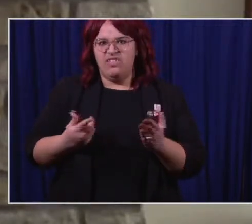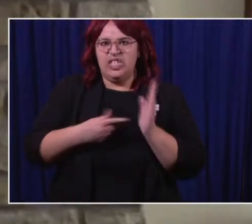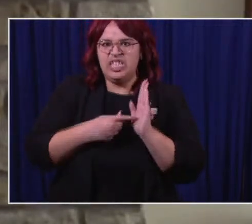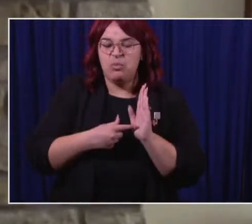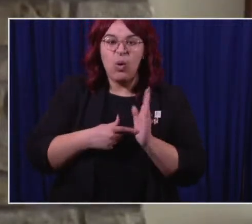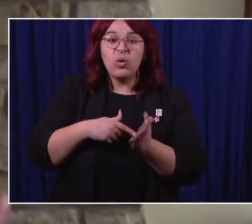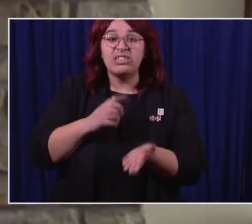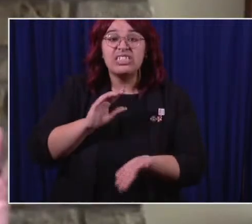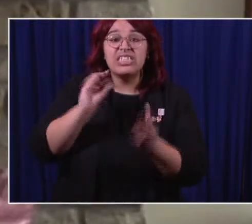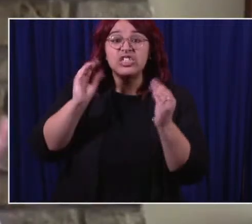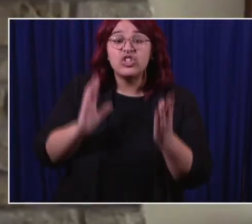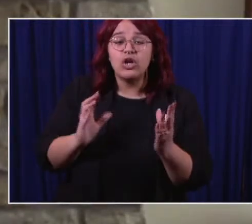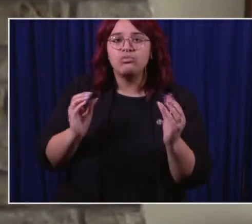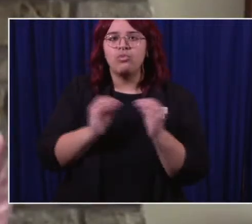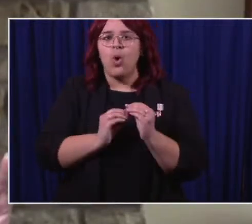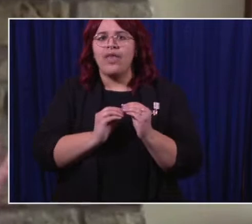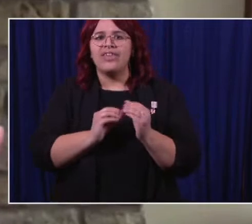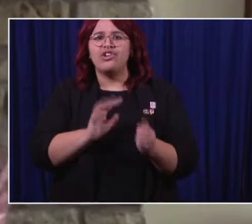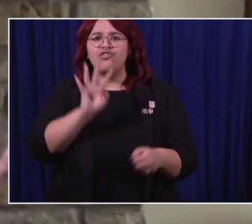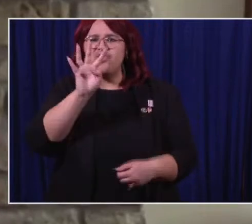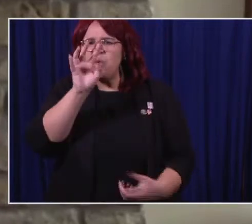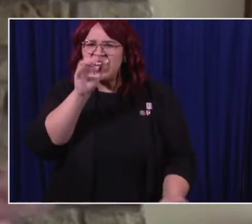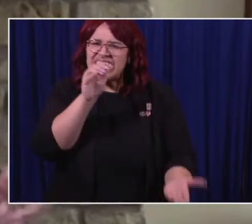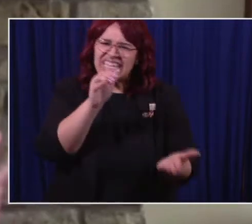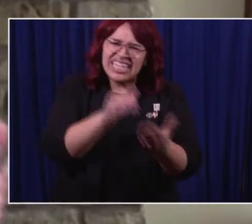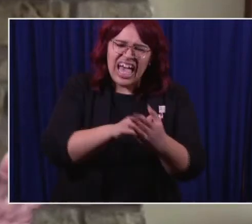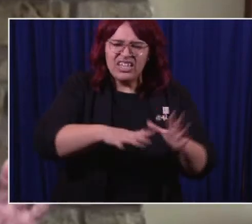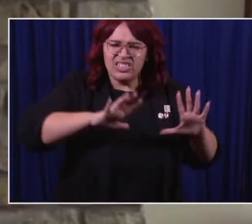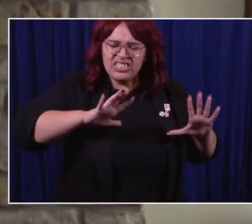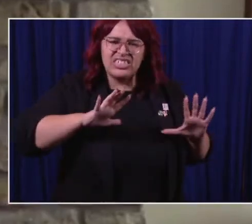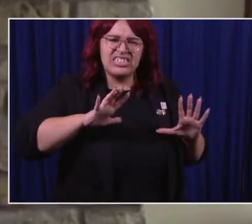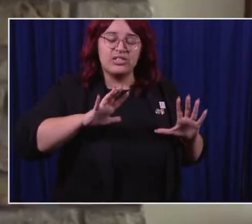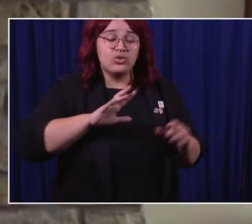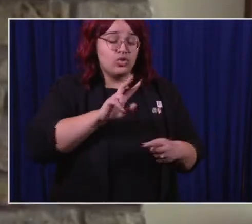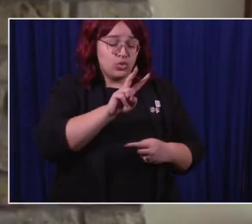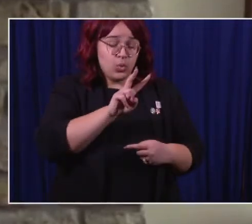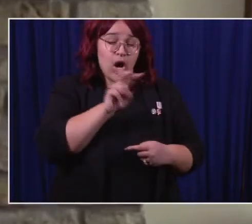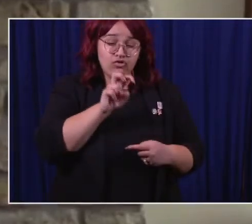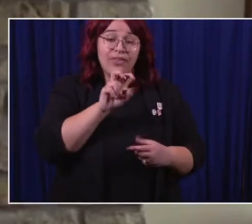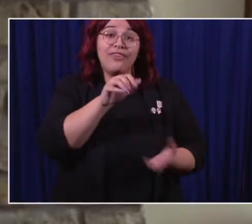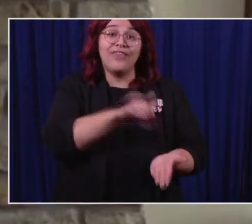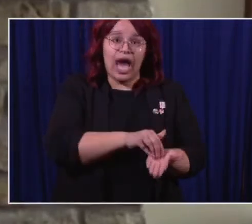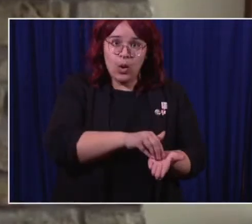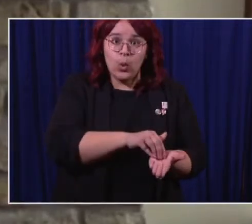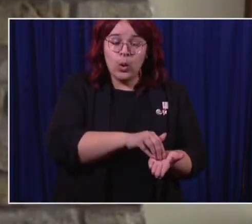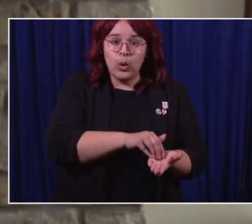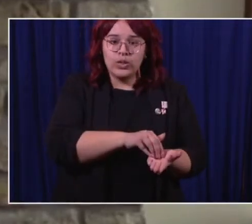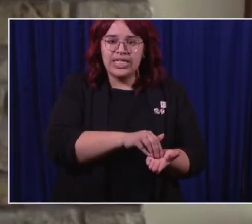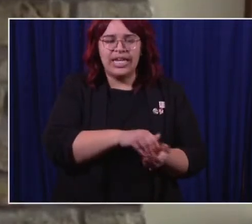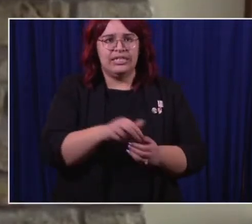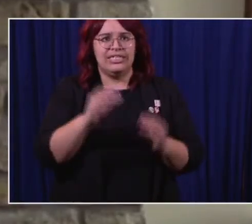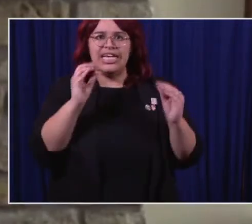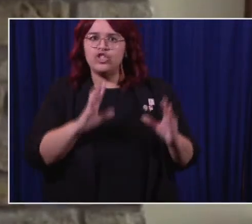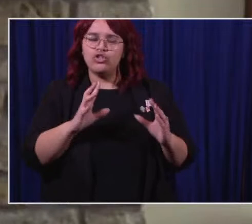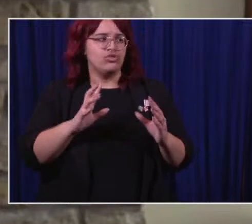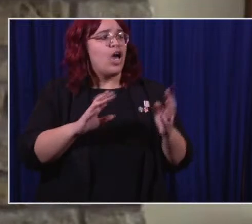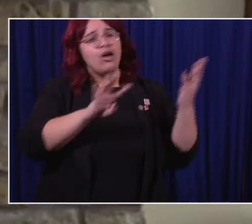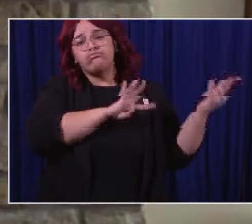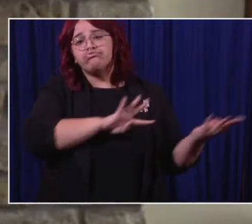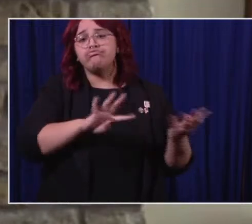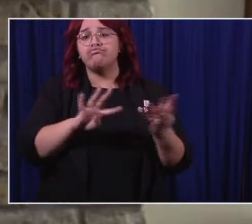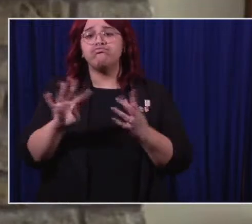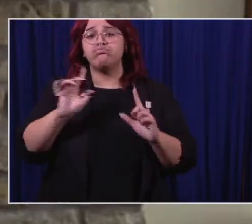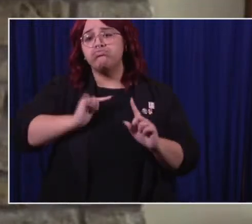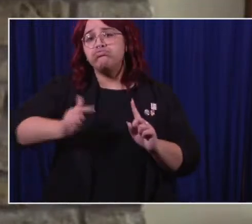weeks in pods that are just focused directly on teachers. And if you look at those numbers, some of those numbers, some days